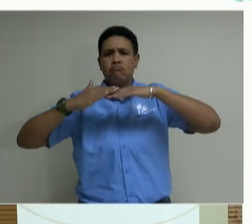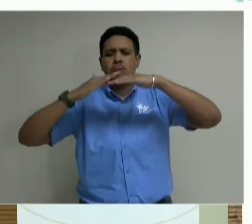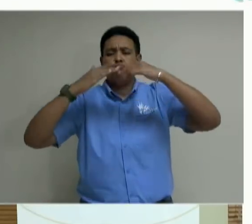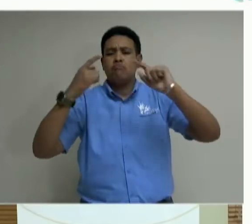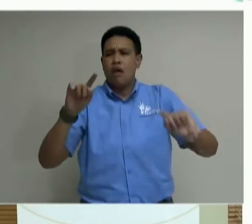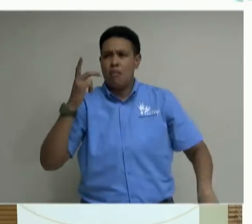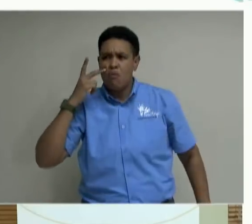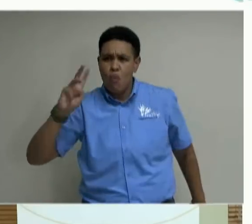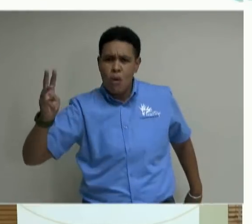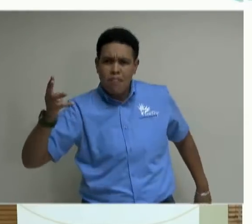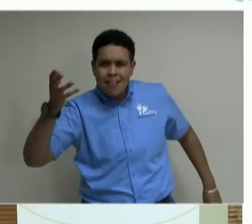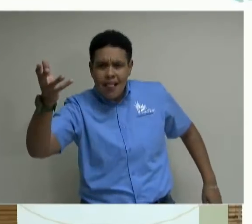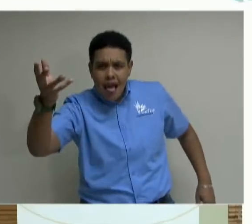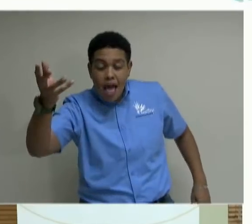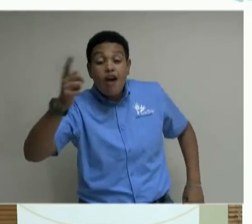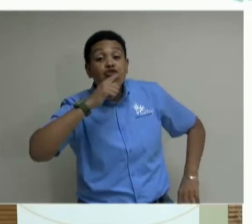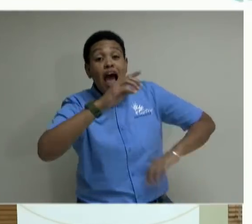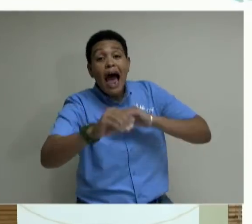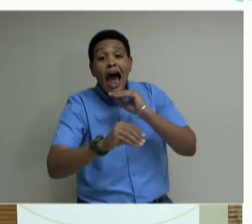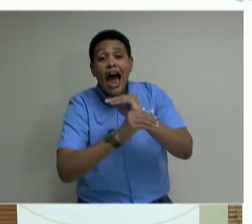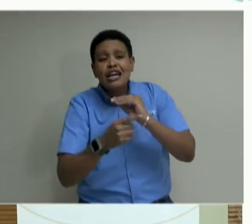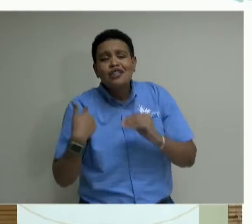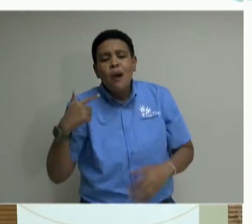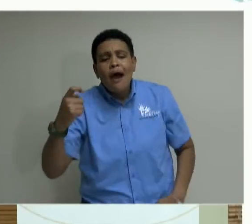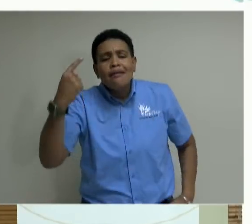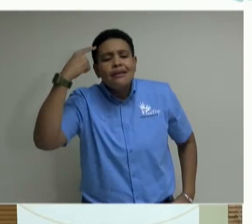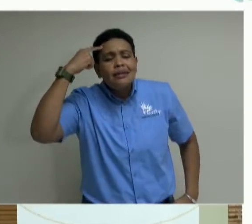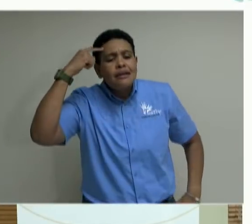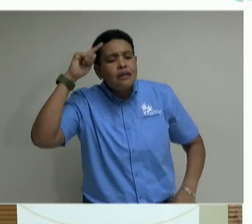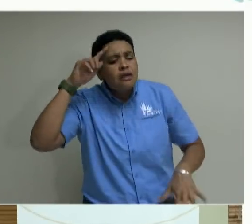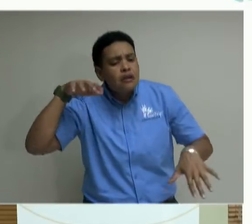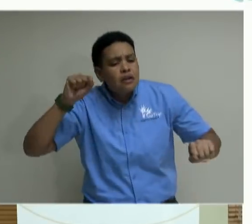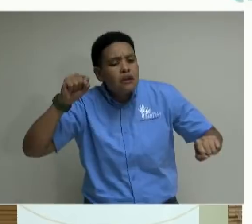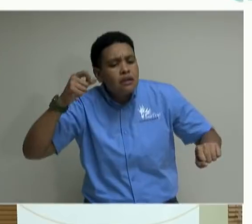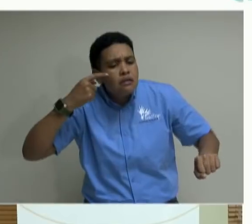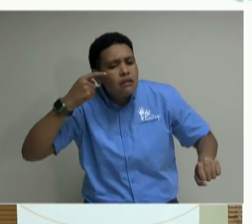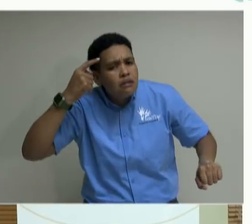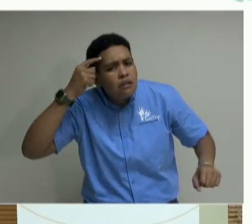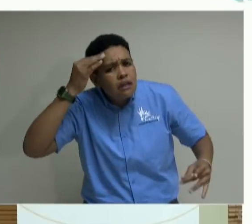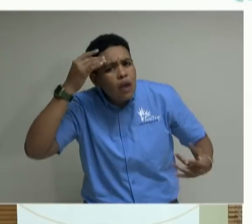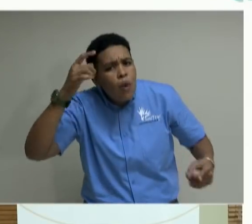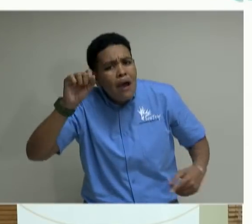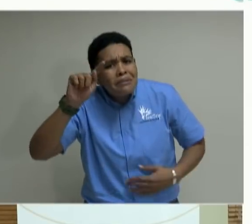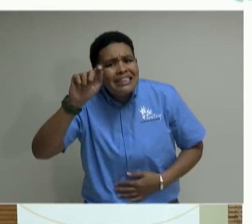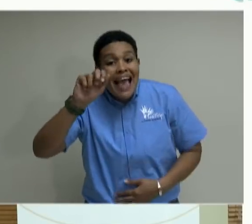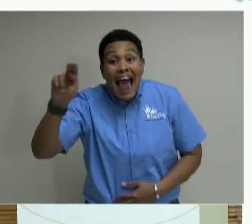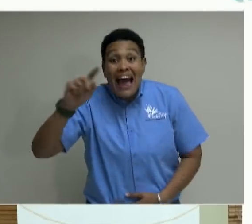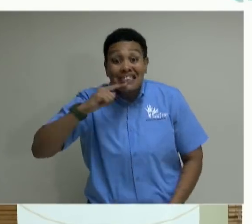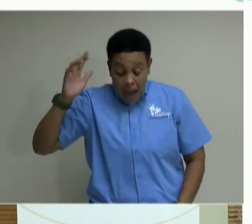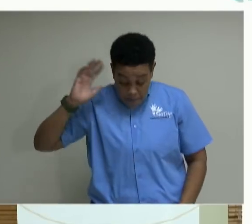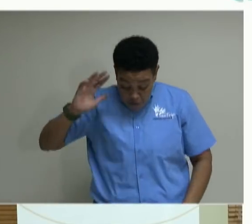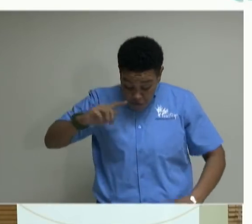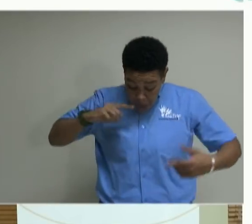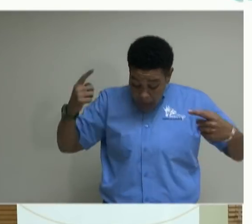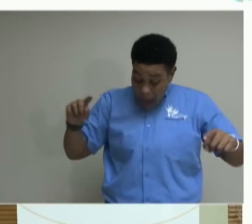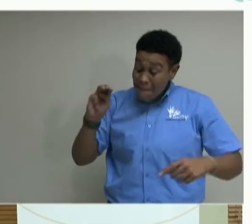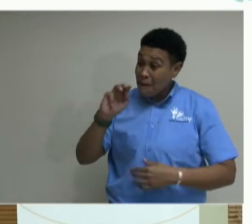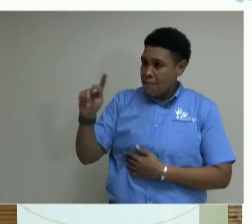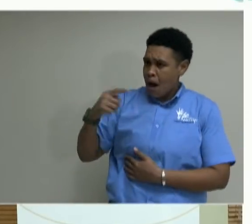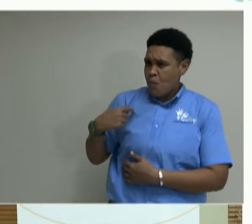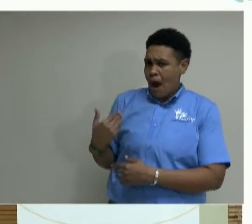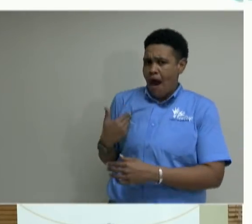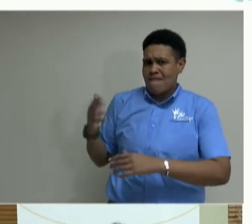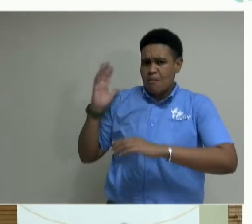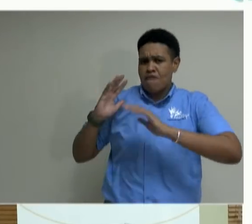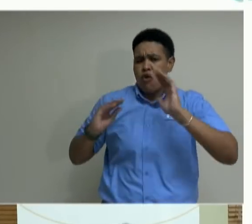in Westmoreland, and also we have to take note of what is happening in St. Anne. As I had said previously on the maps that we've had